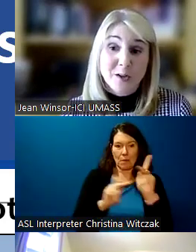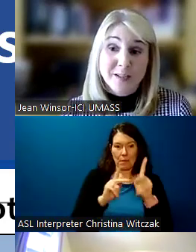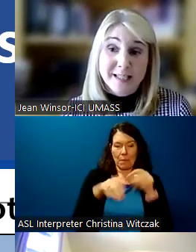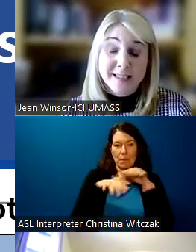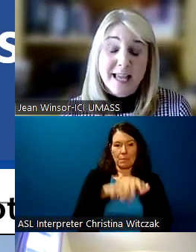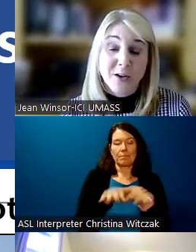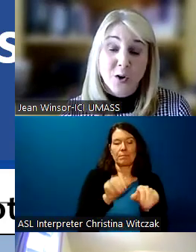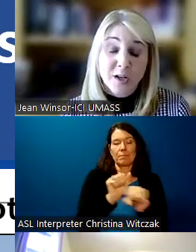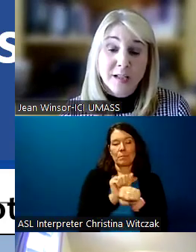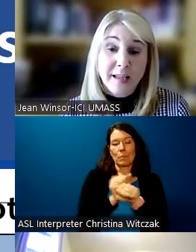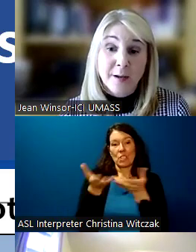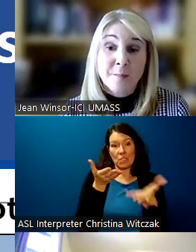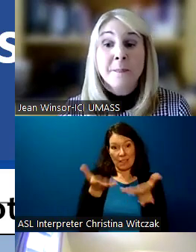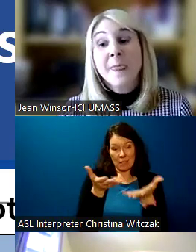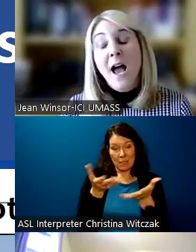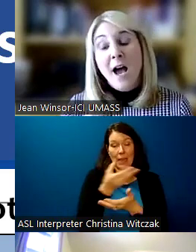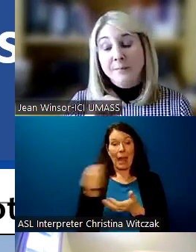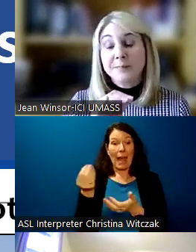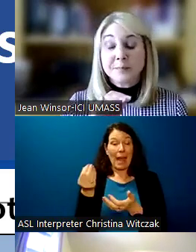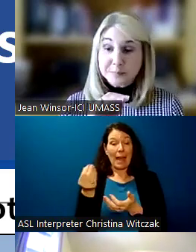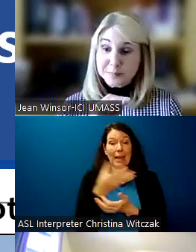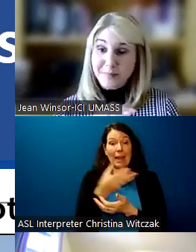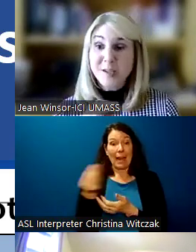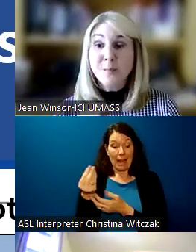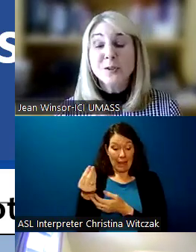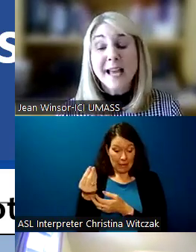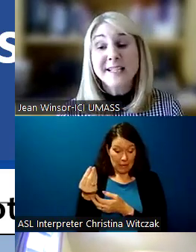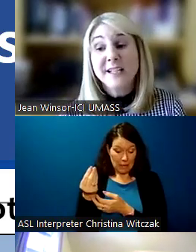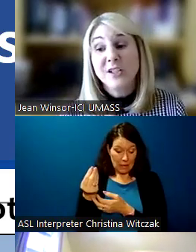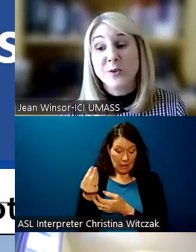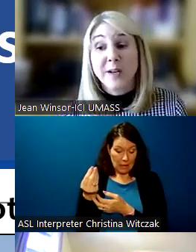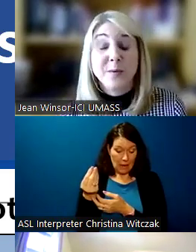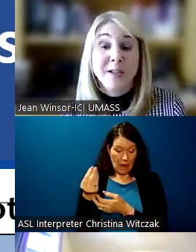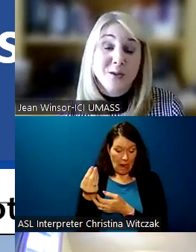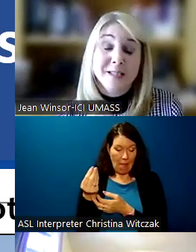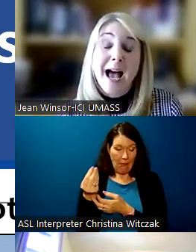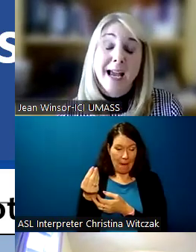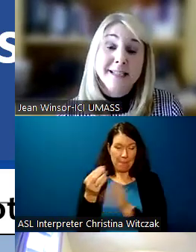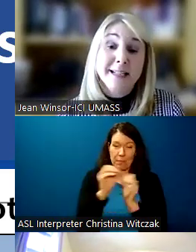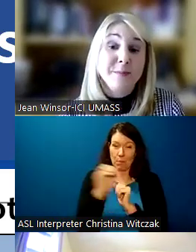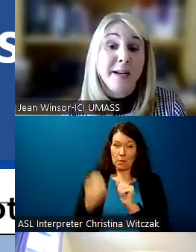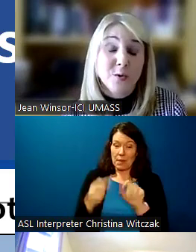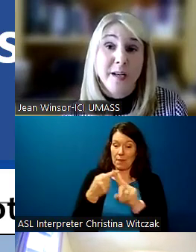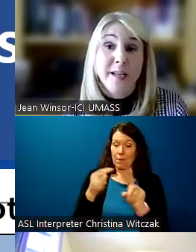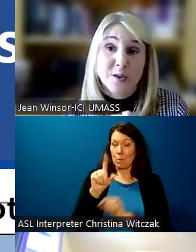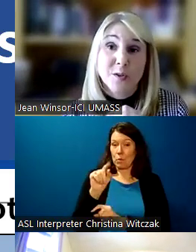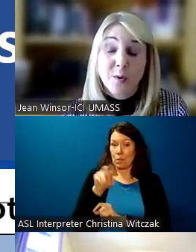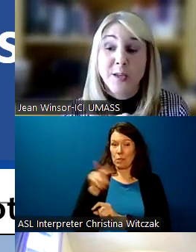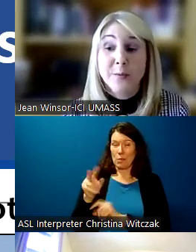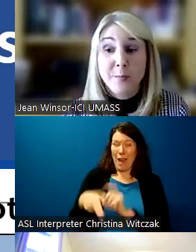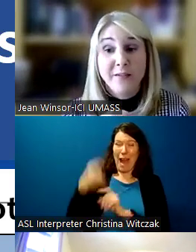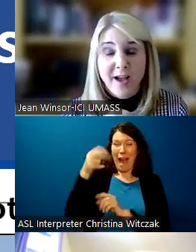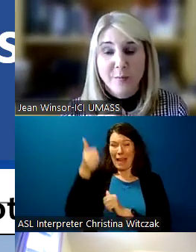employment services. And currently, the percentage in 2022 is the highest it has been in 20 years. It